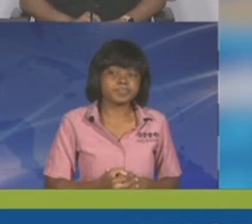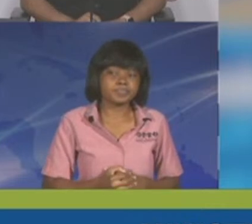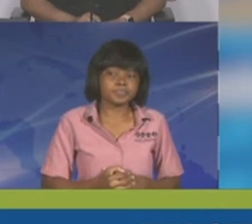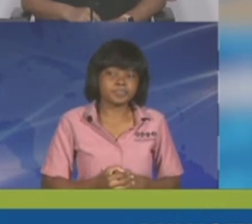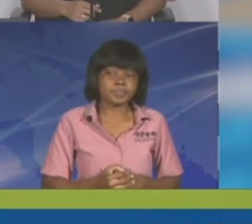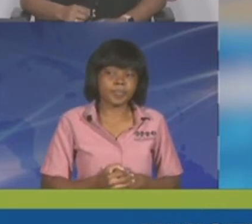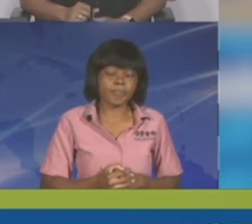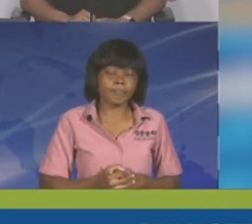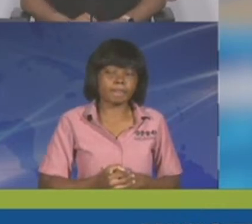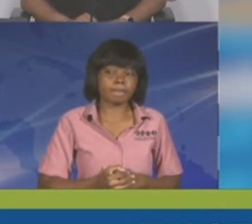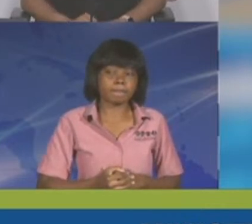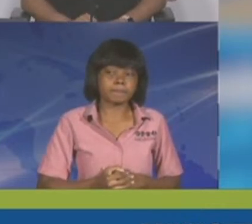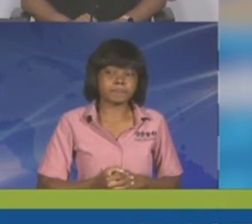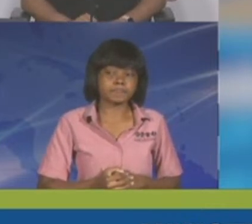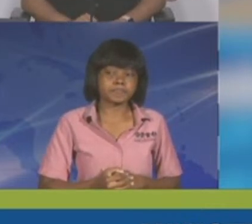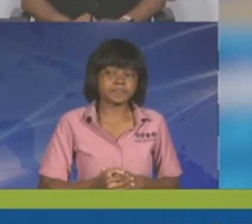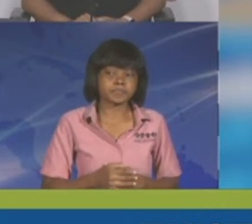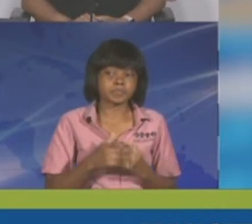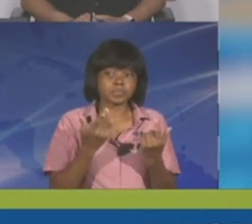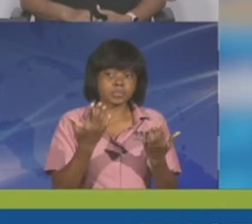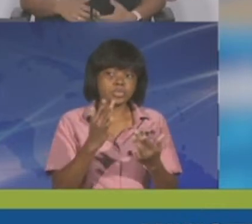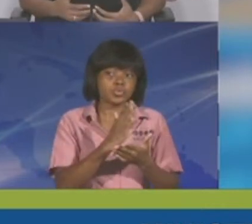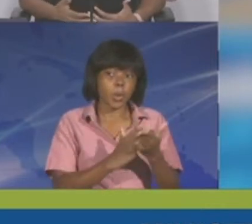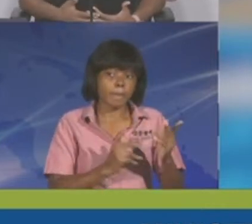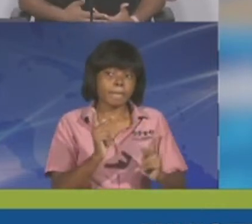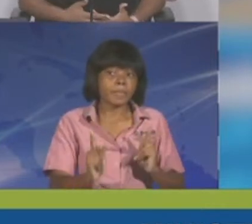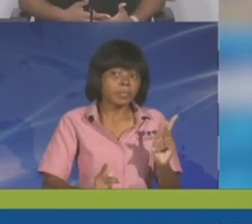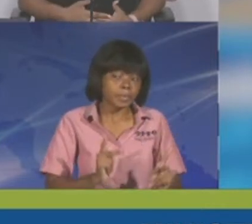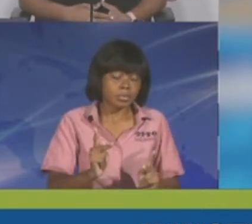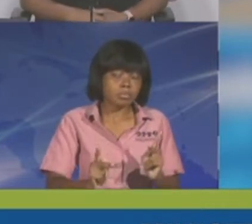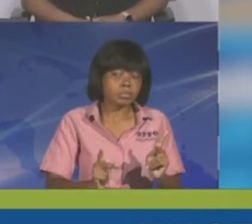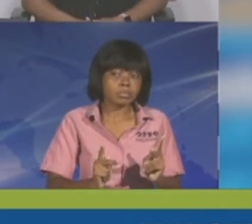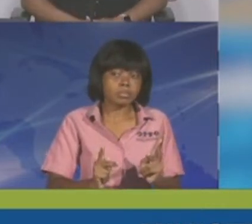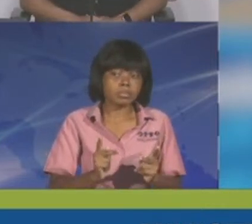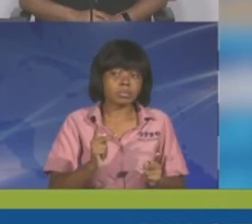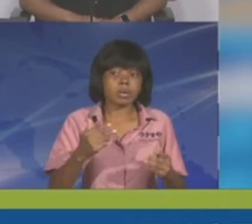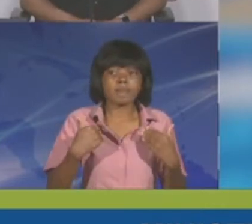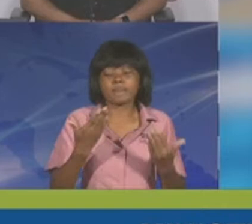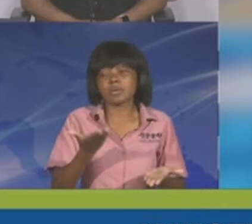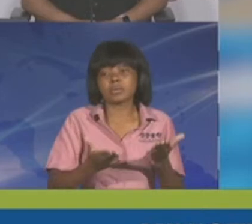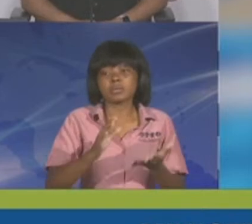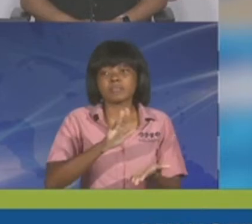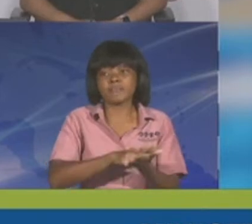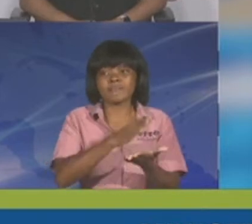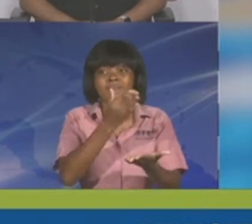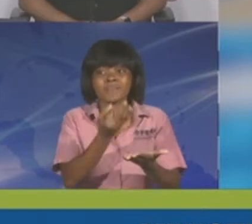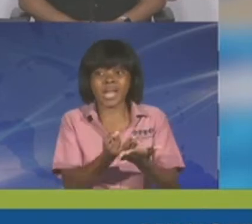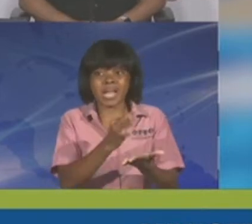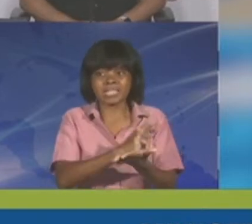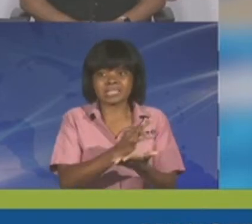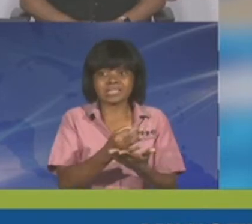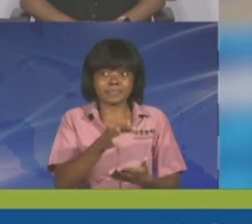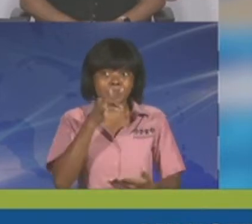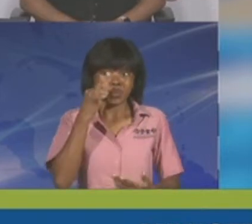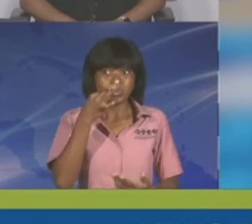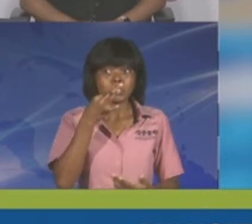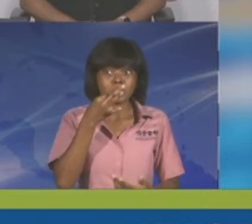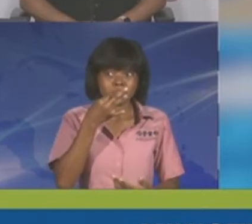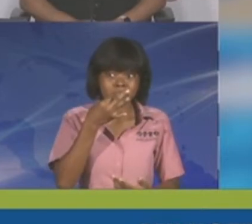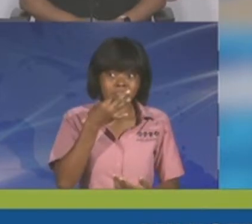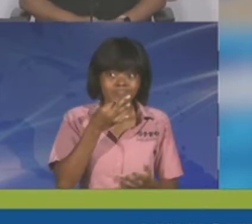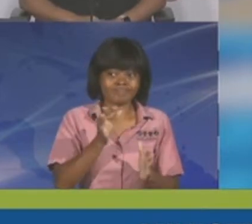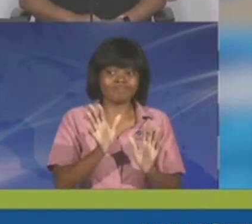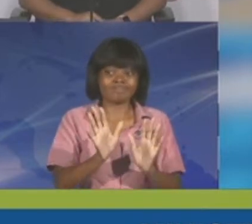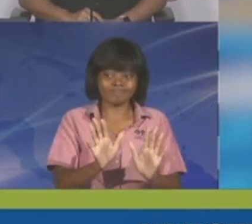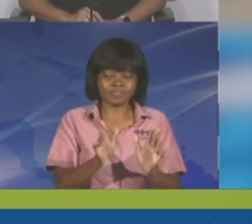of salt, but also prepared in such a way that is not healthy. It might be deep fried, for example. We're not calling any names, but we really do need to try to